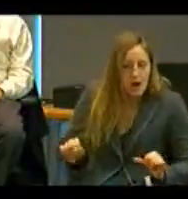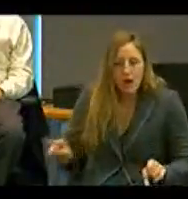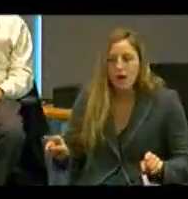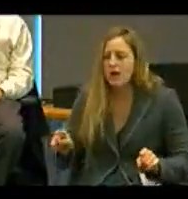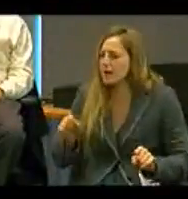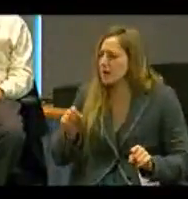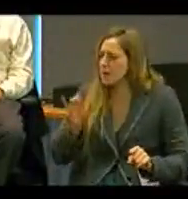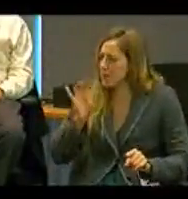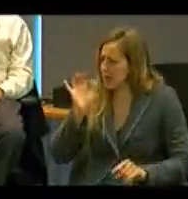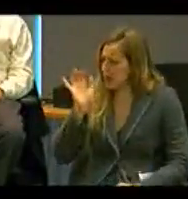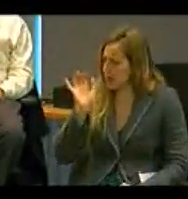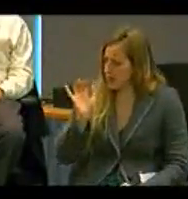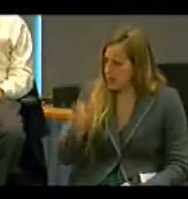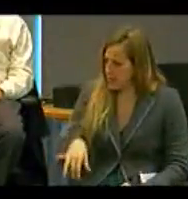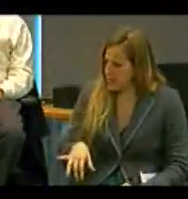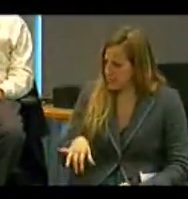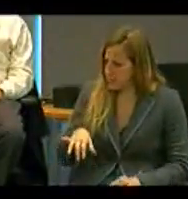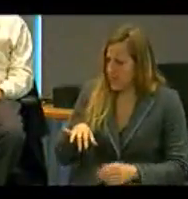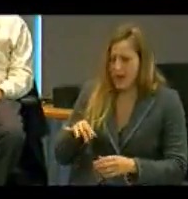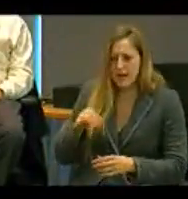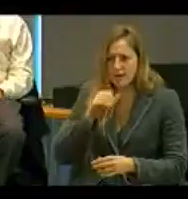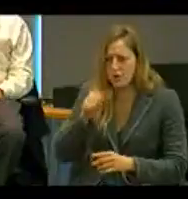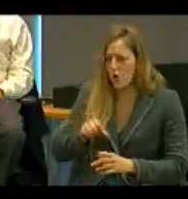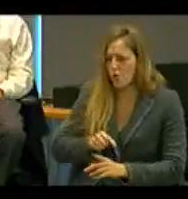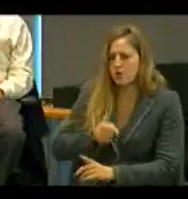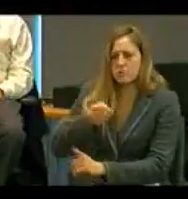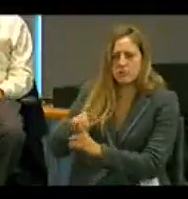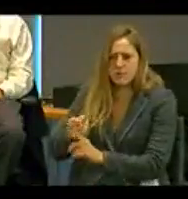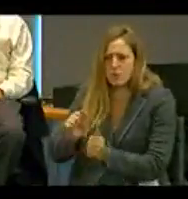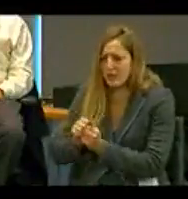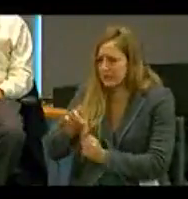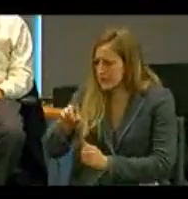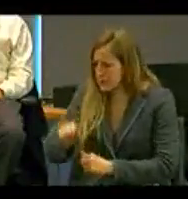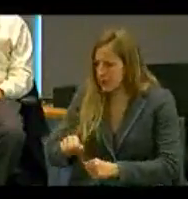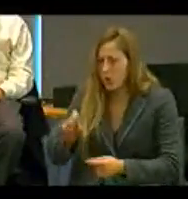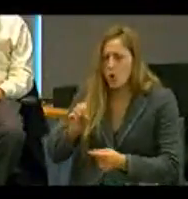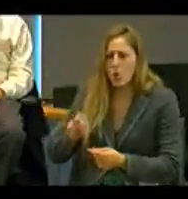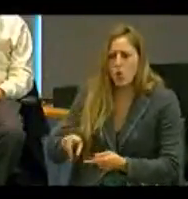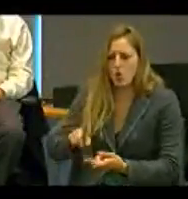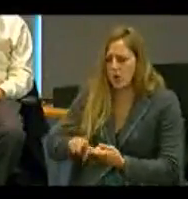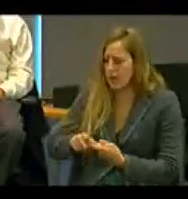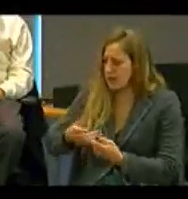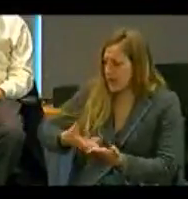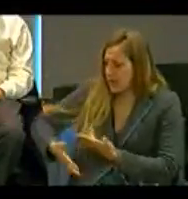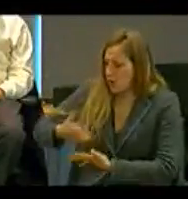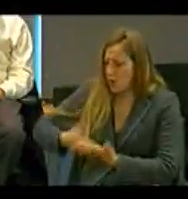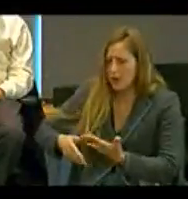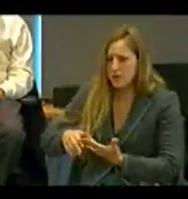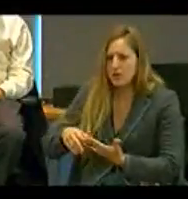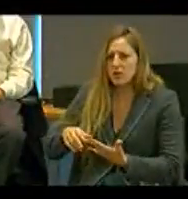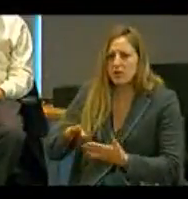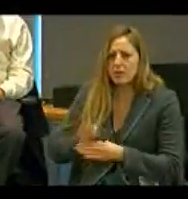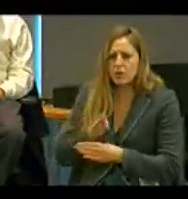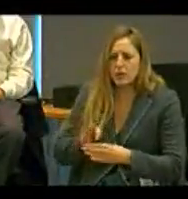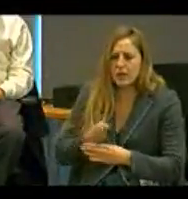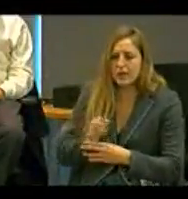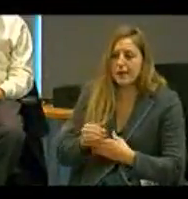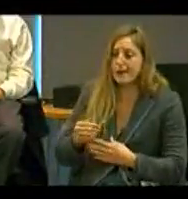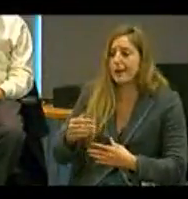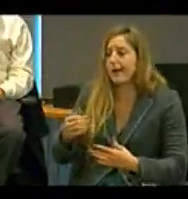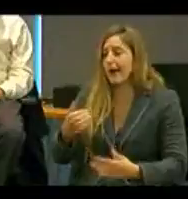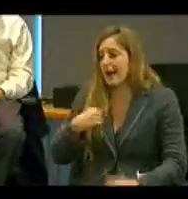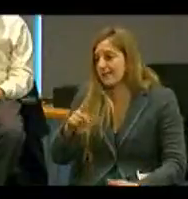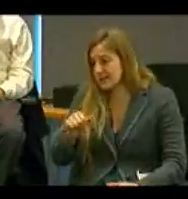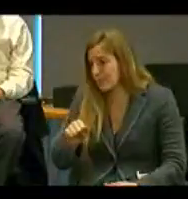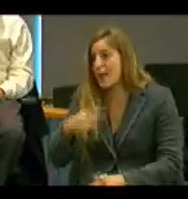to being identified as having a disability. We don't find it extends to the interaction between being identified as having a disability and